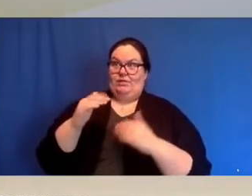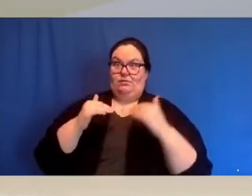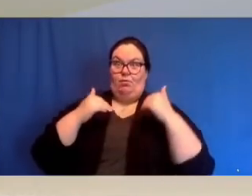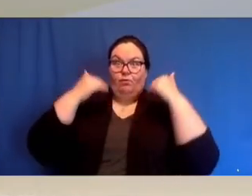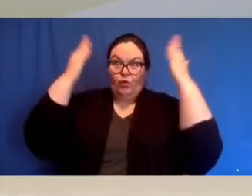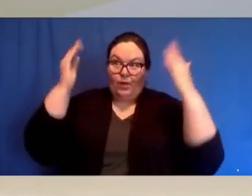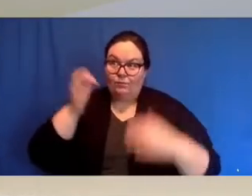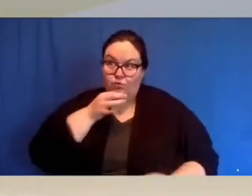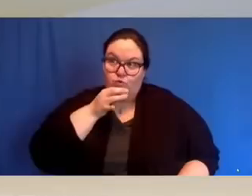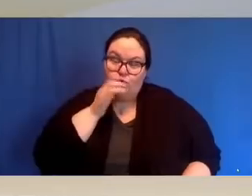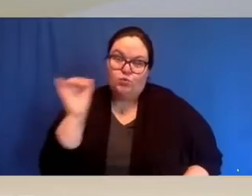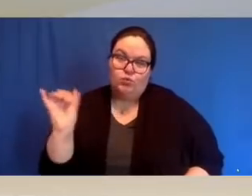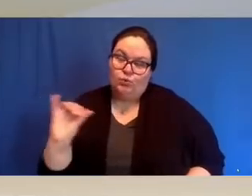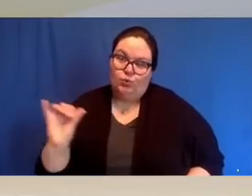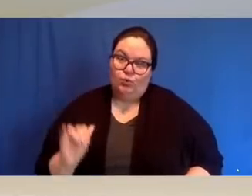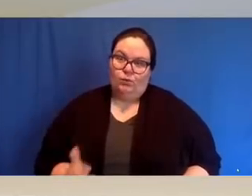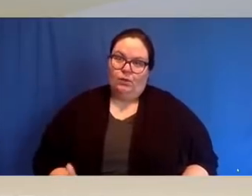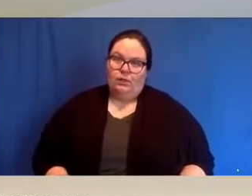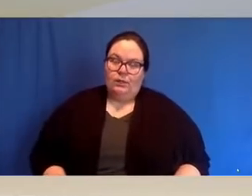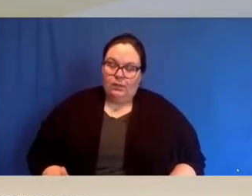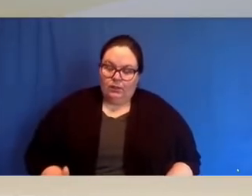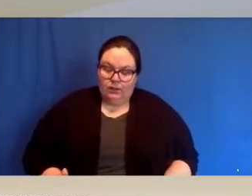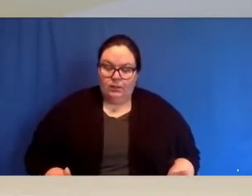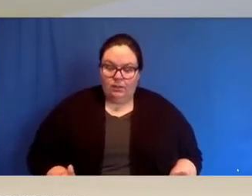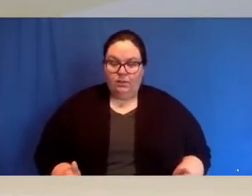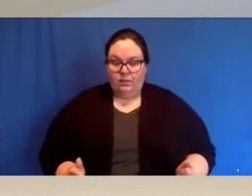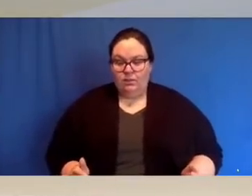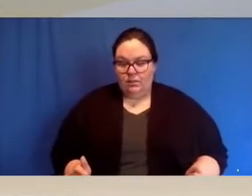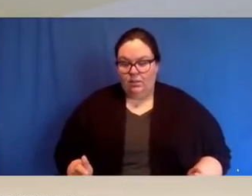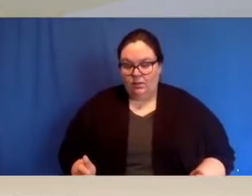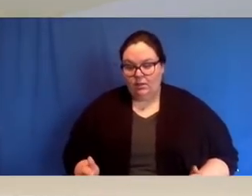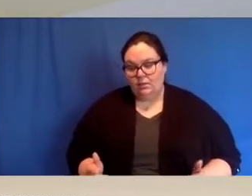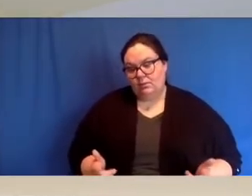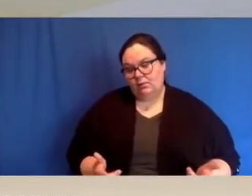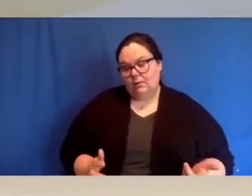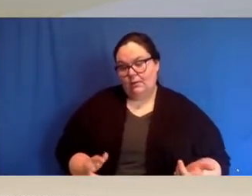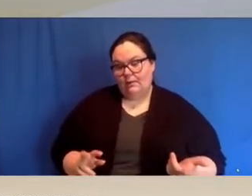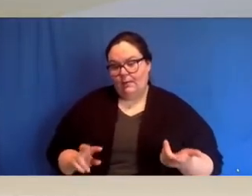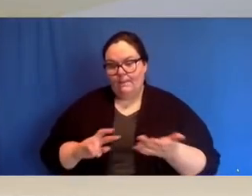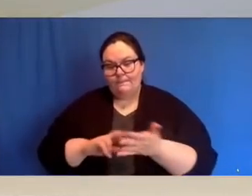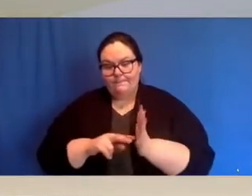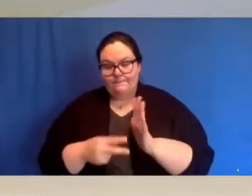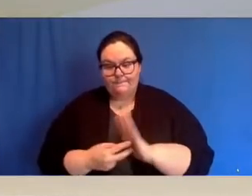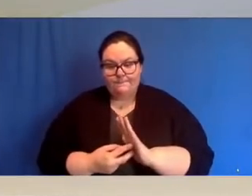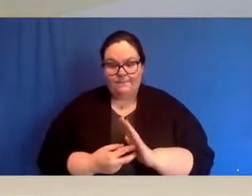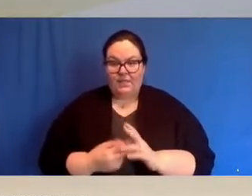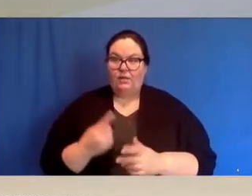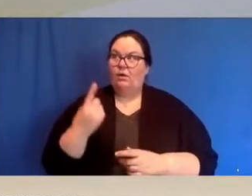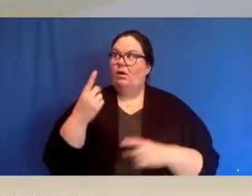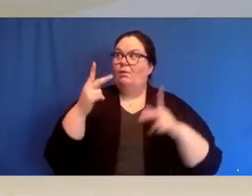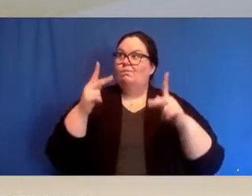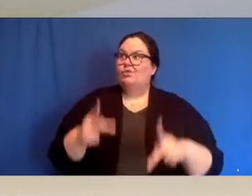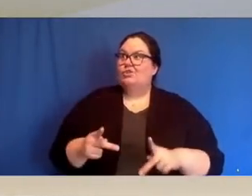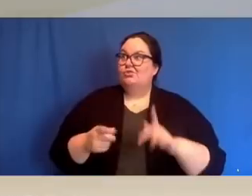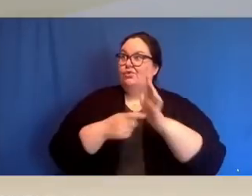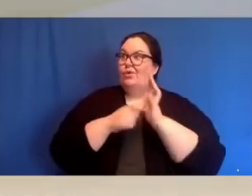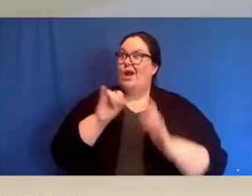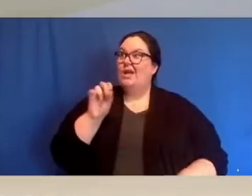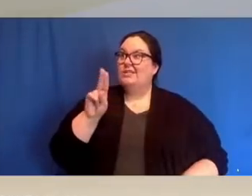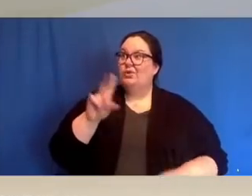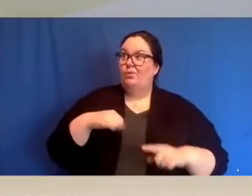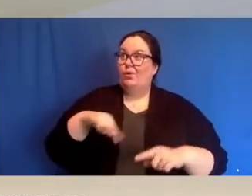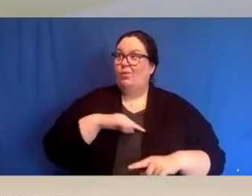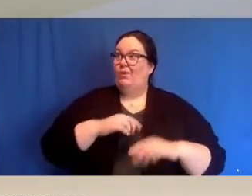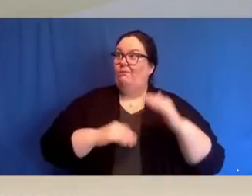very, very quickly. So it is just a case of take one from PEI and put it elsewhere, because what we're seeing